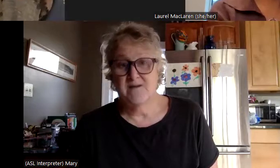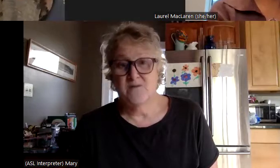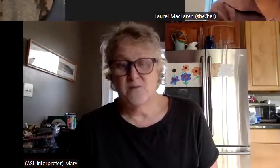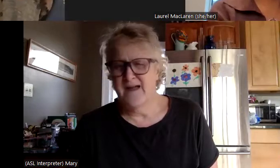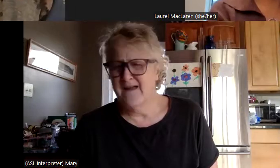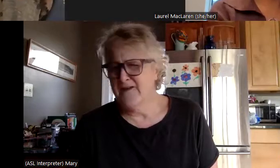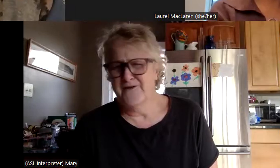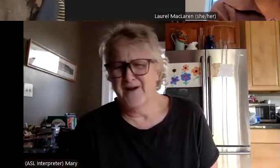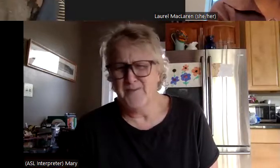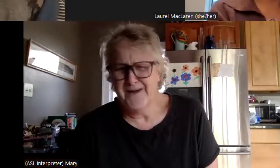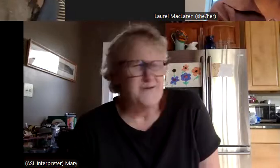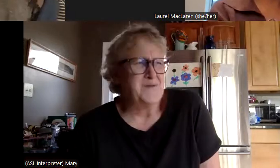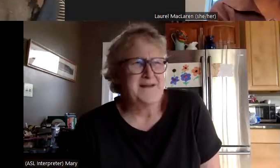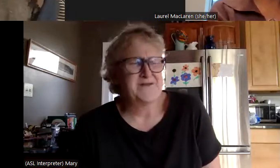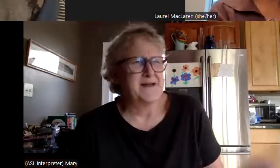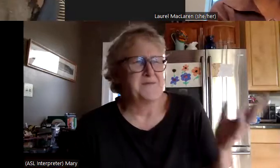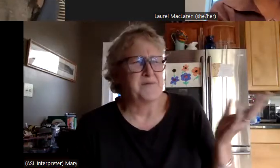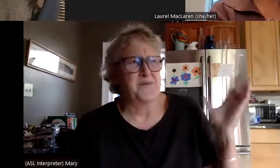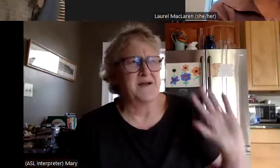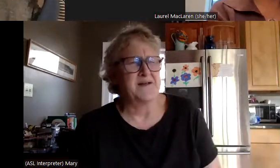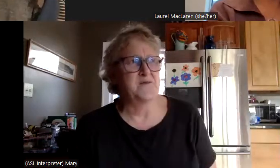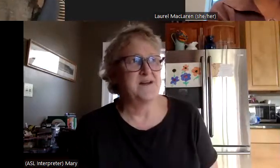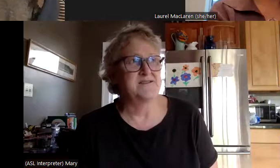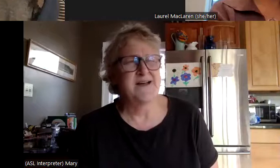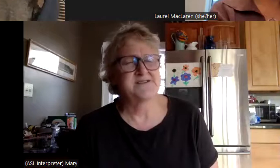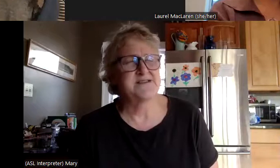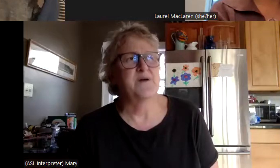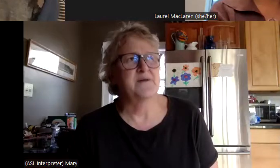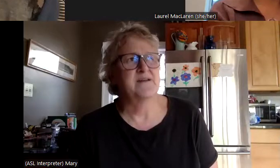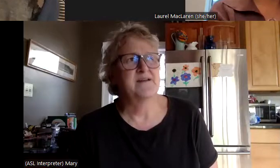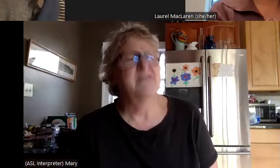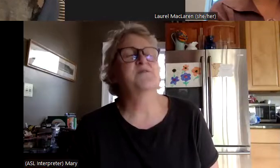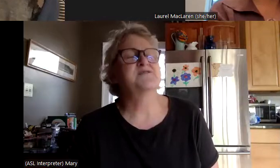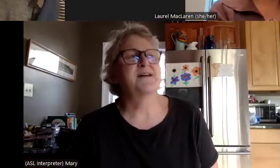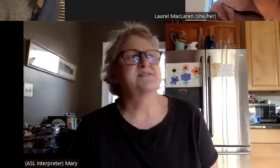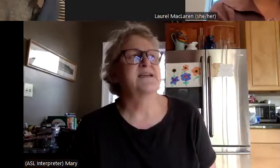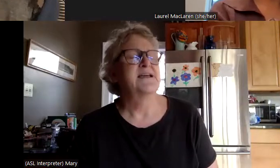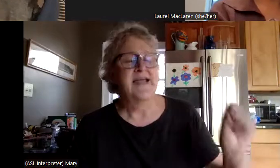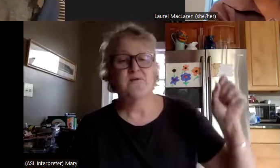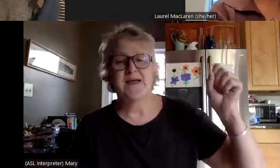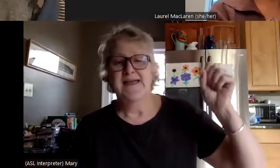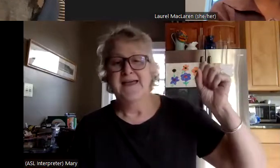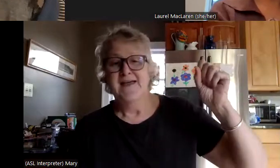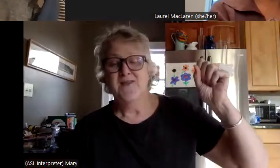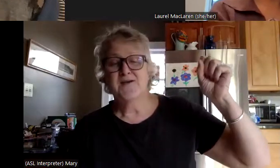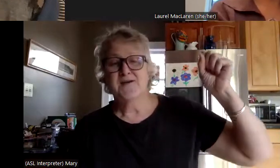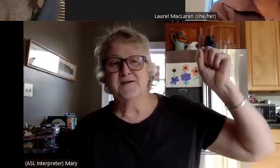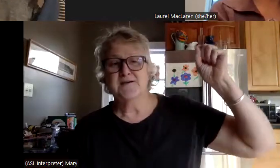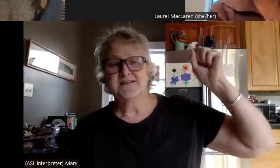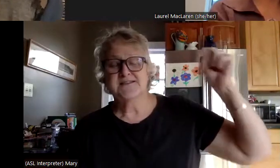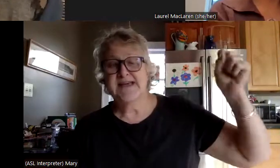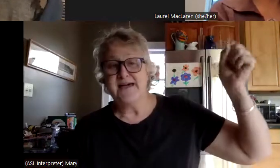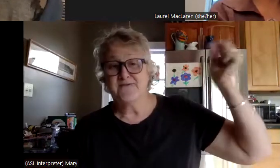saw either a copperhead or whatever. I don't remember what kind it was, rattlesnake probably. I think it was a rattlesnake. Anyway,